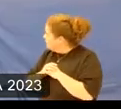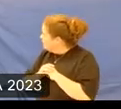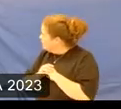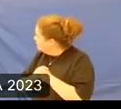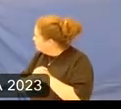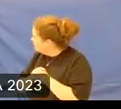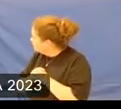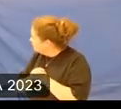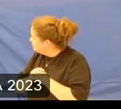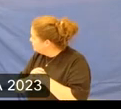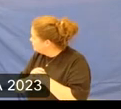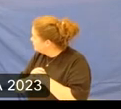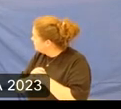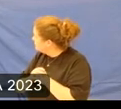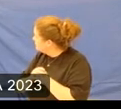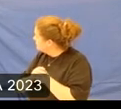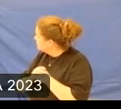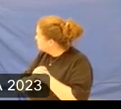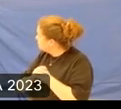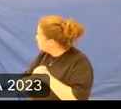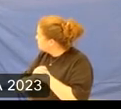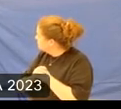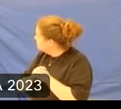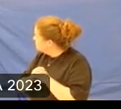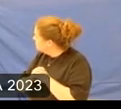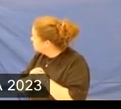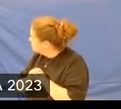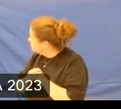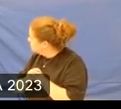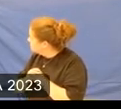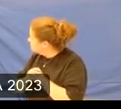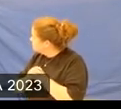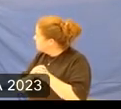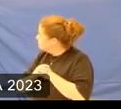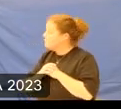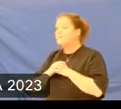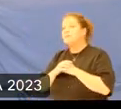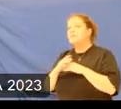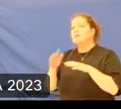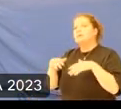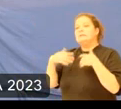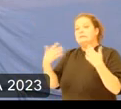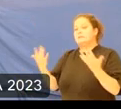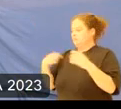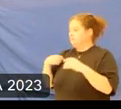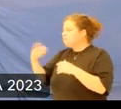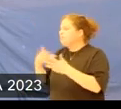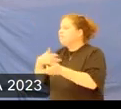that people are up to some point able to retool an utterance, for example, to fit a new addressee.